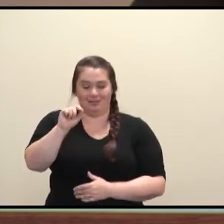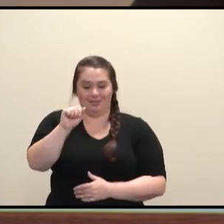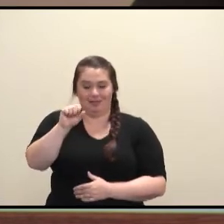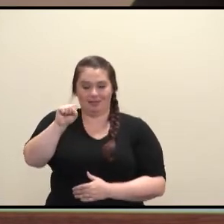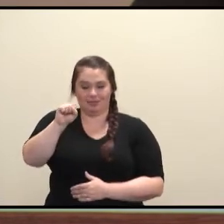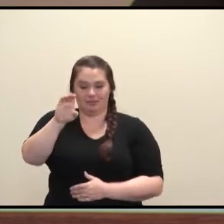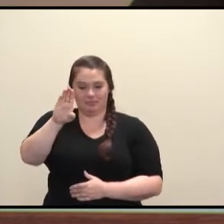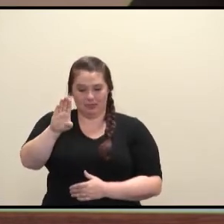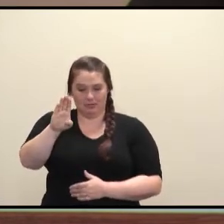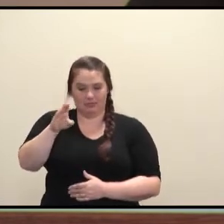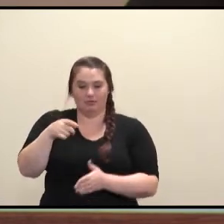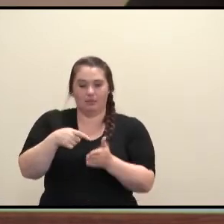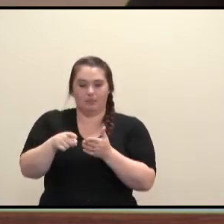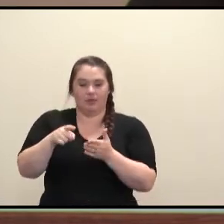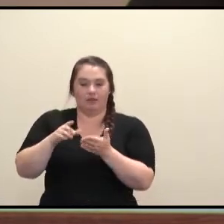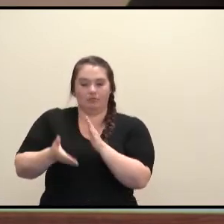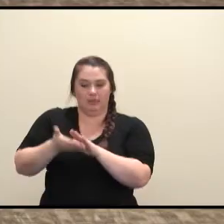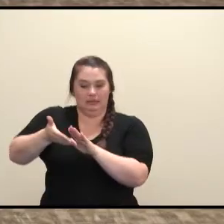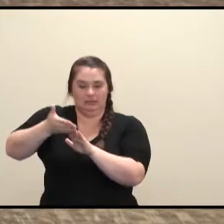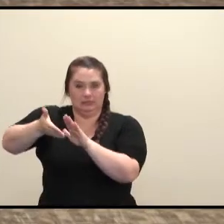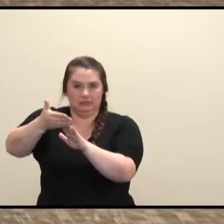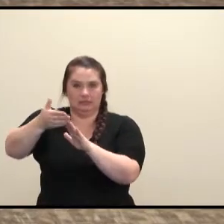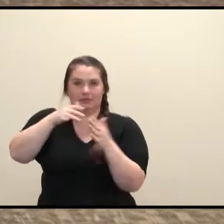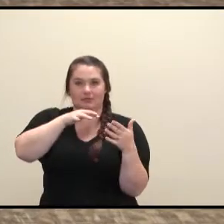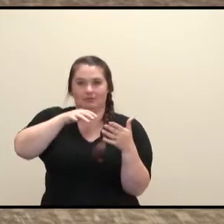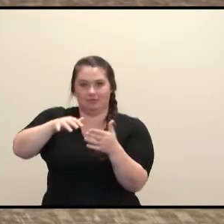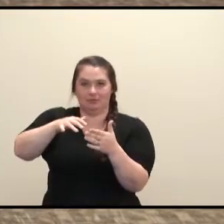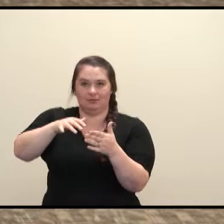Guide. Mrs. Martin.